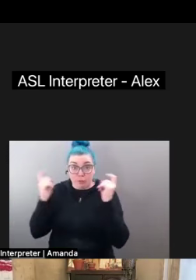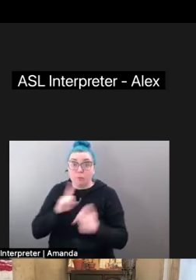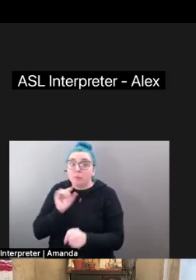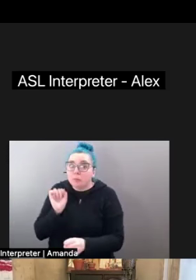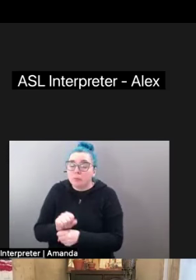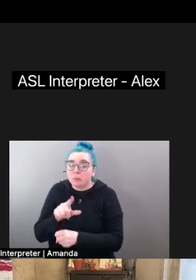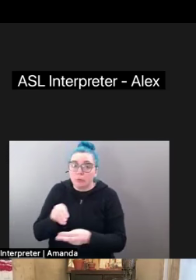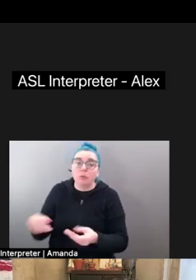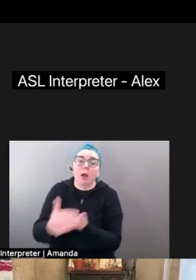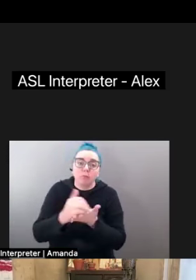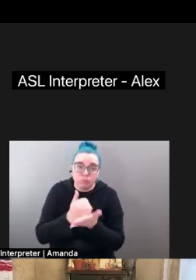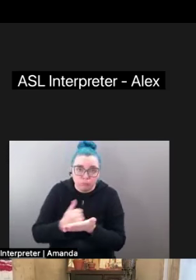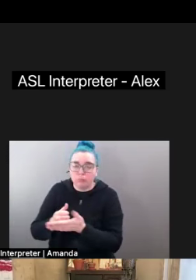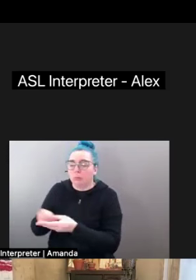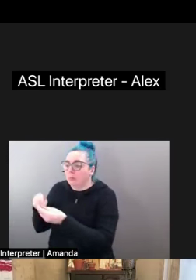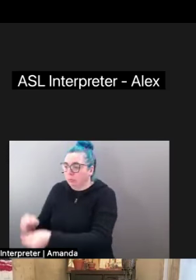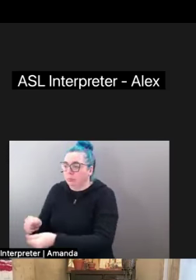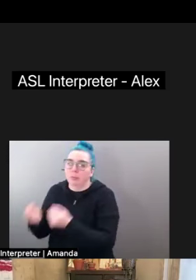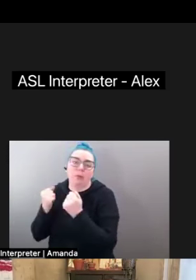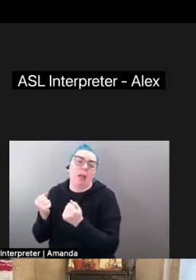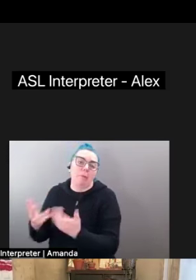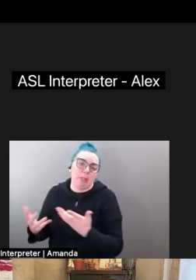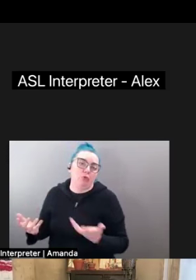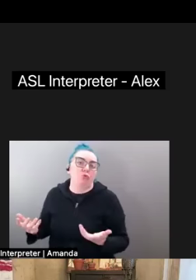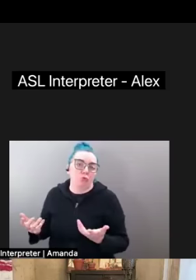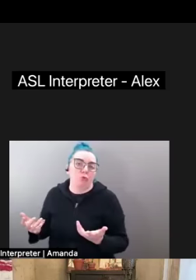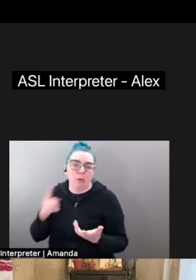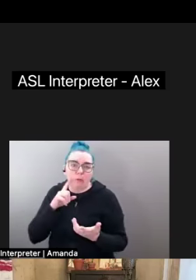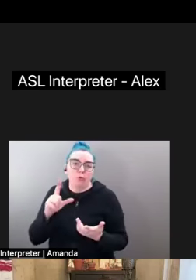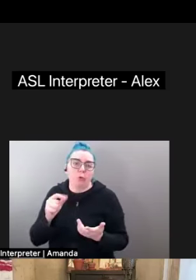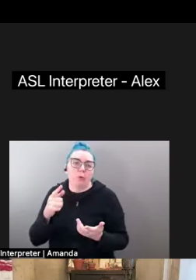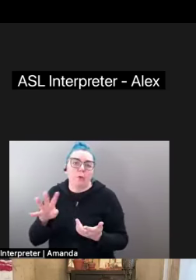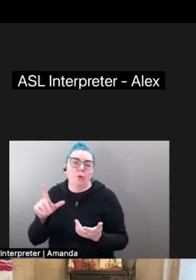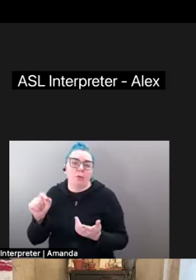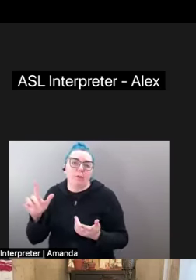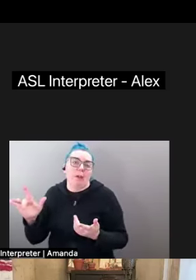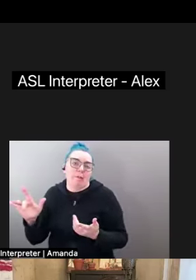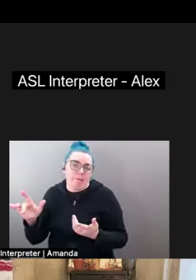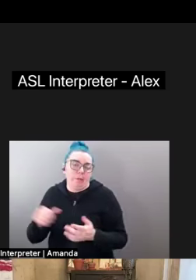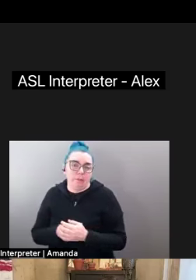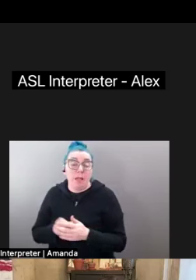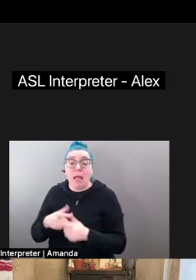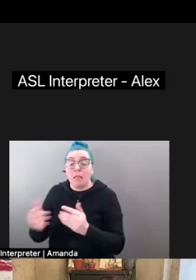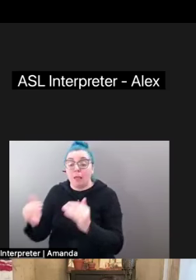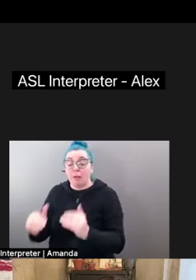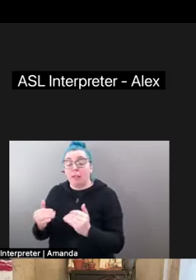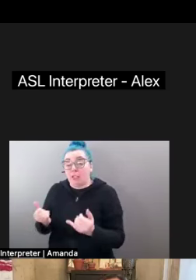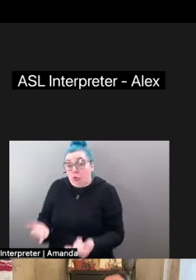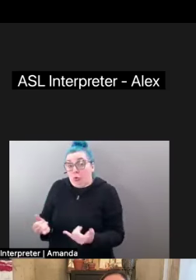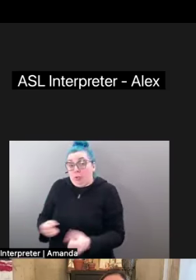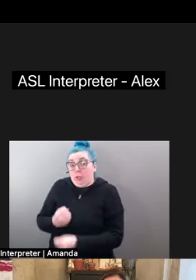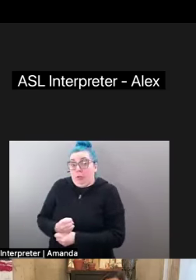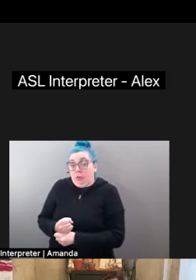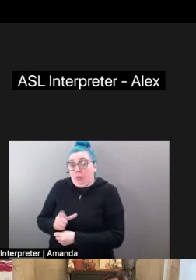the 2024 to 2025 year. And then we're looking at your current year, your 2025 to 2026 fiscal year,